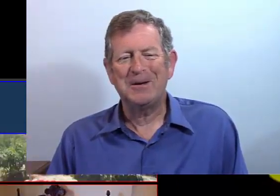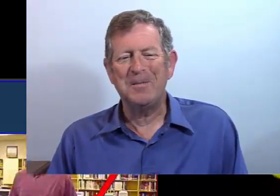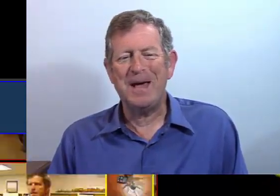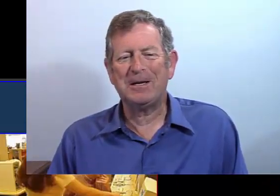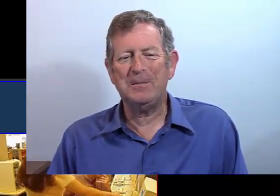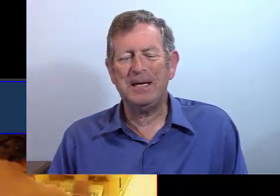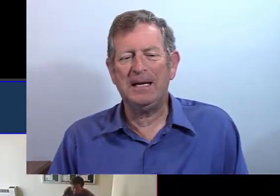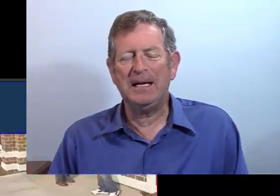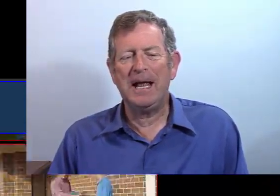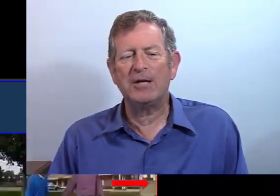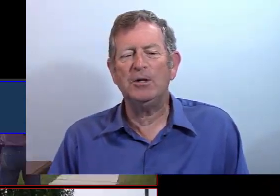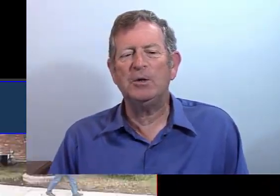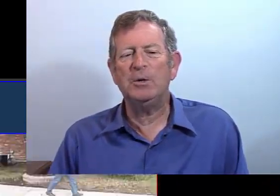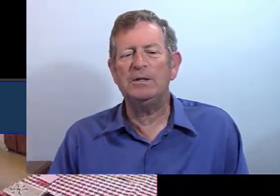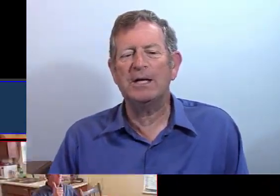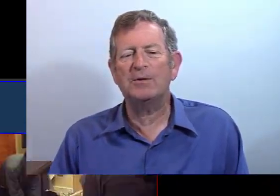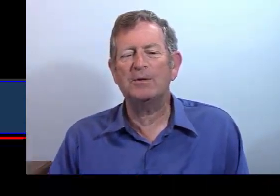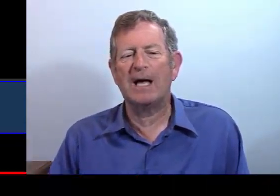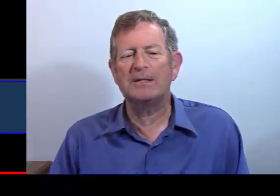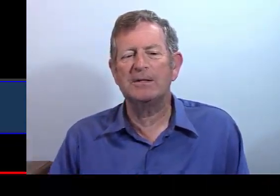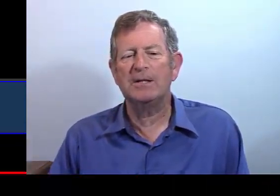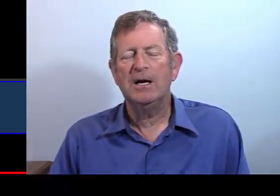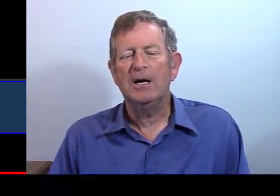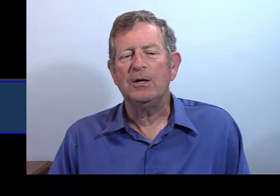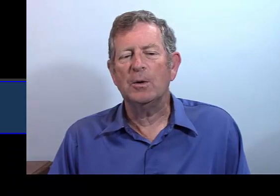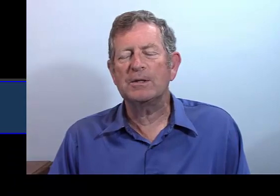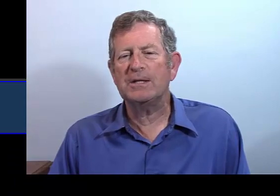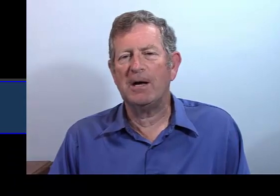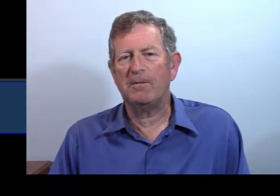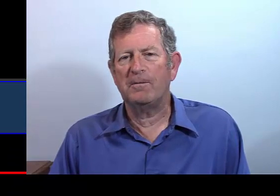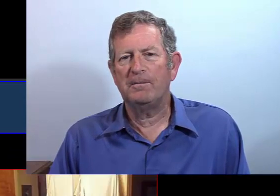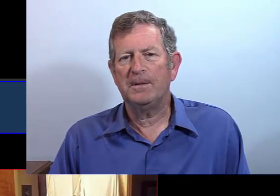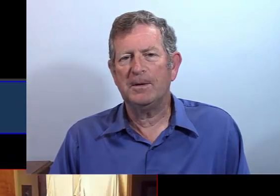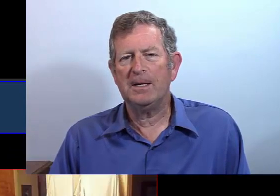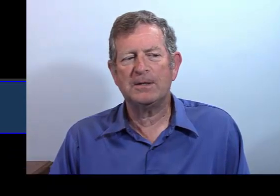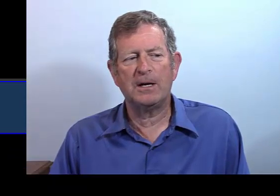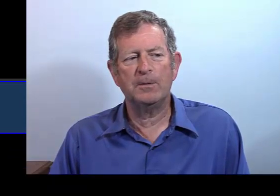me. Go back to the beginning and actually do these exercises